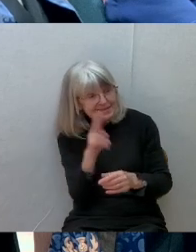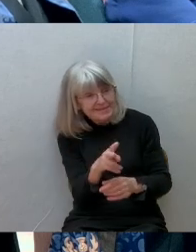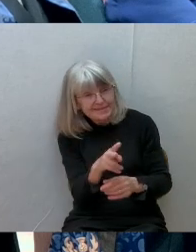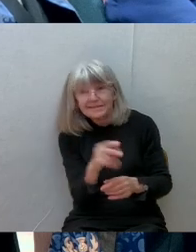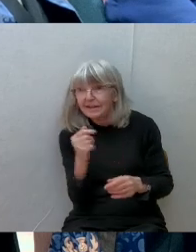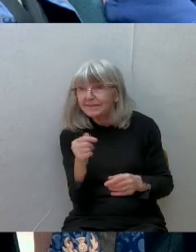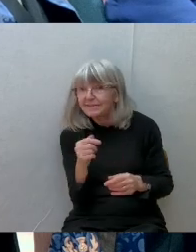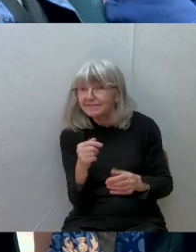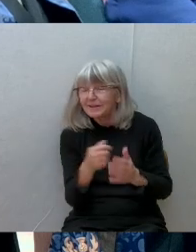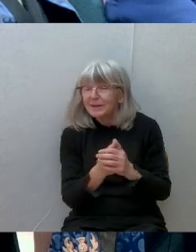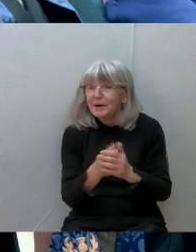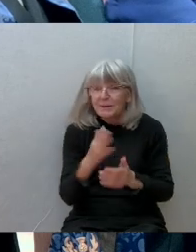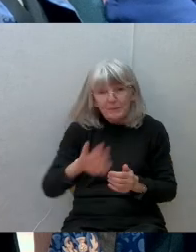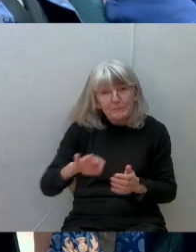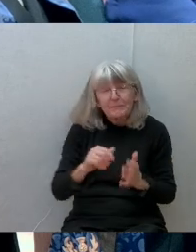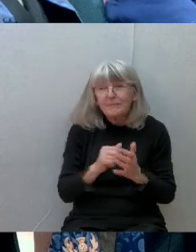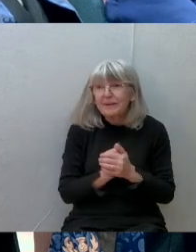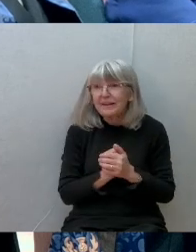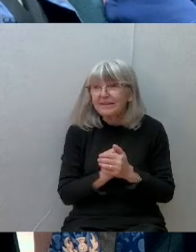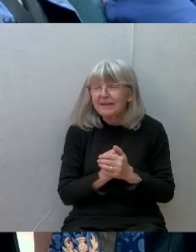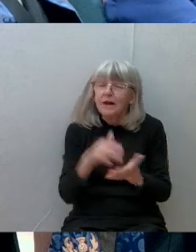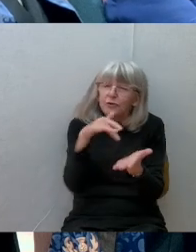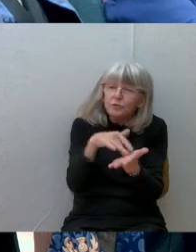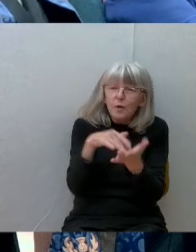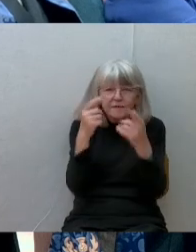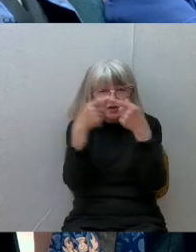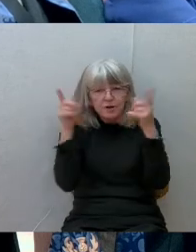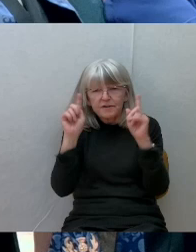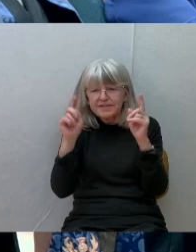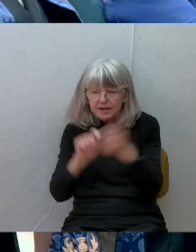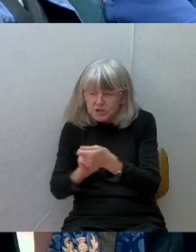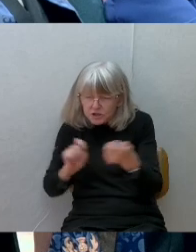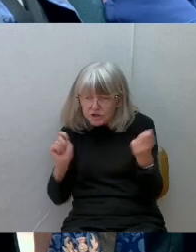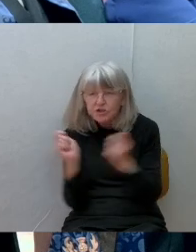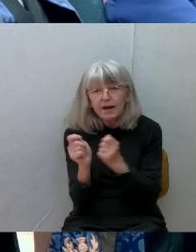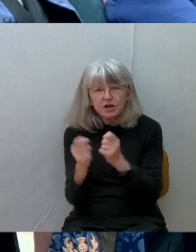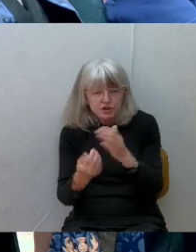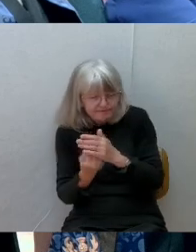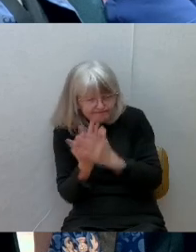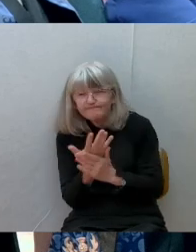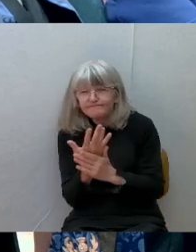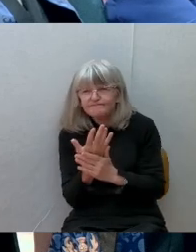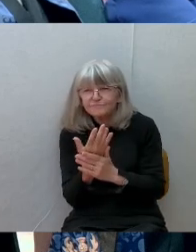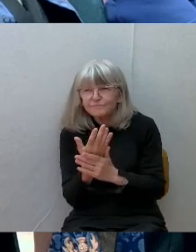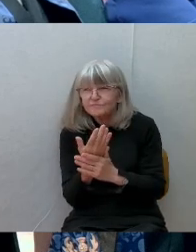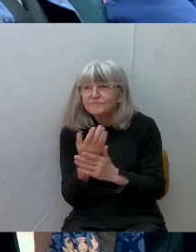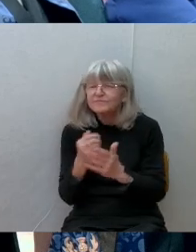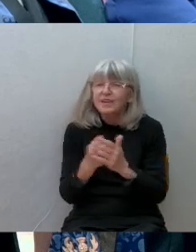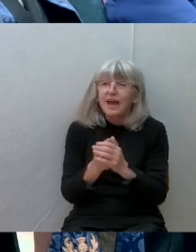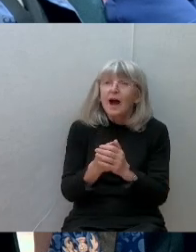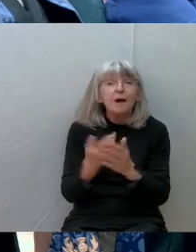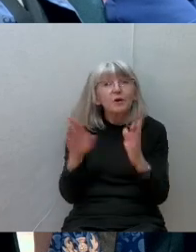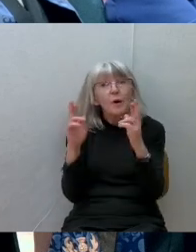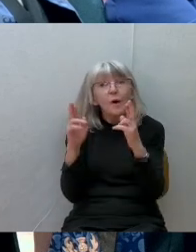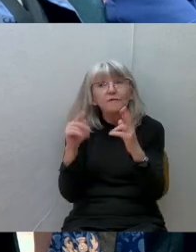been core as a university to the transformation and the renaissance of Dundee. Hopefully you've spent some time at the waterfront,